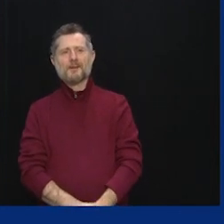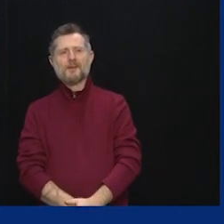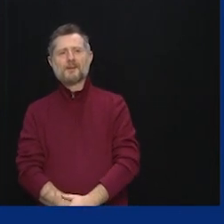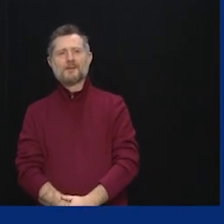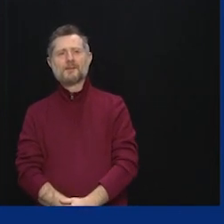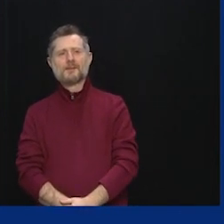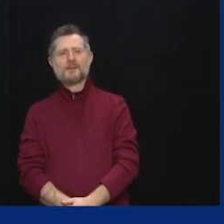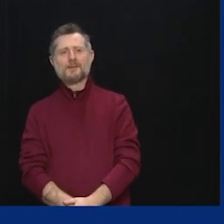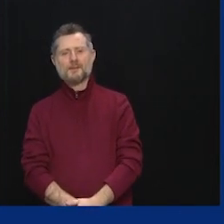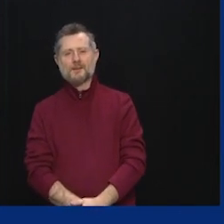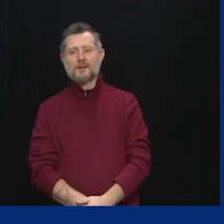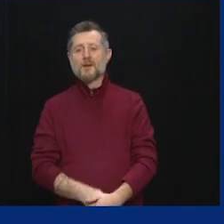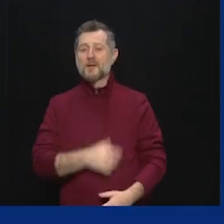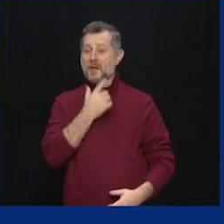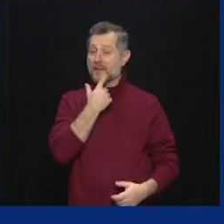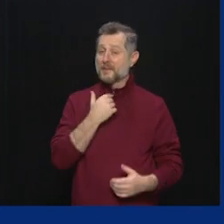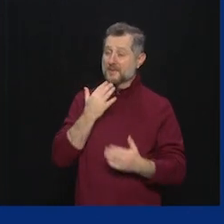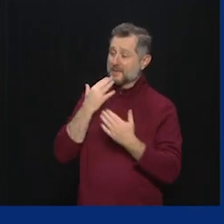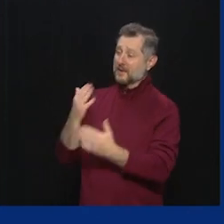Thanks, Tim.